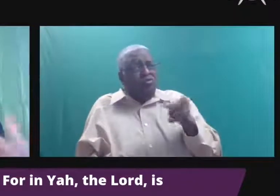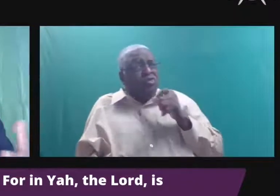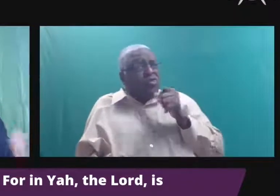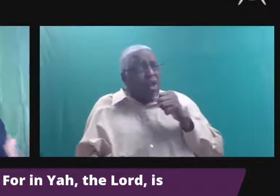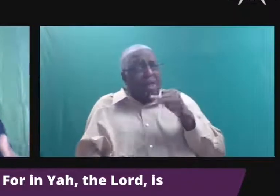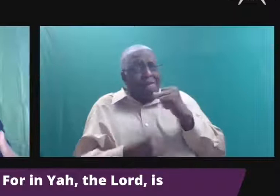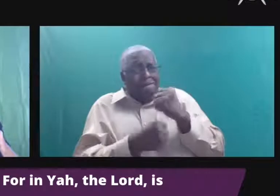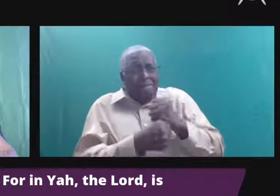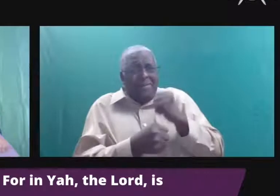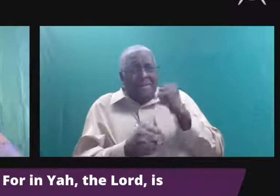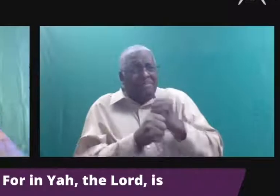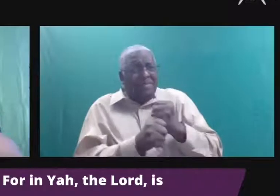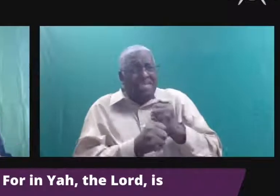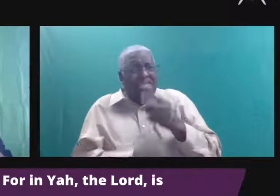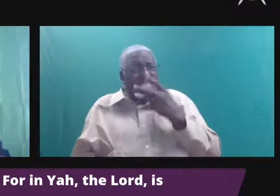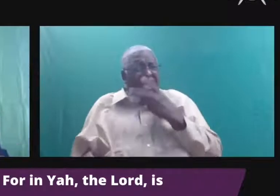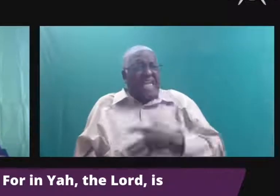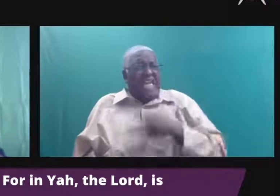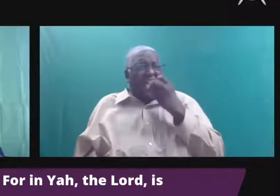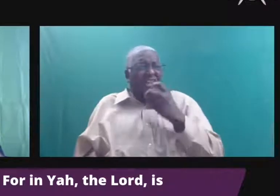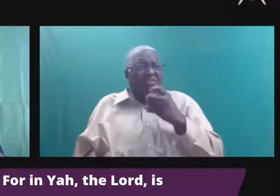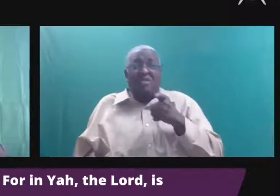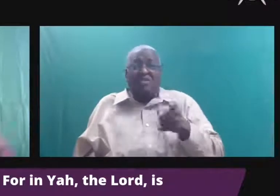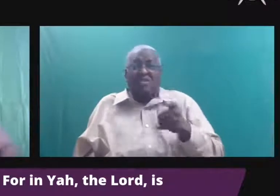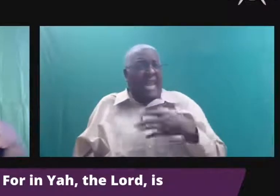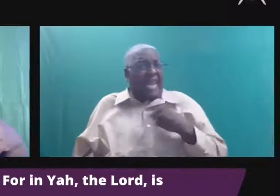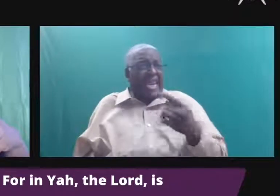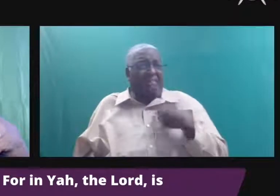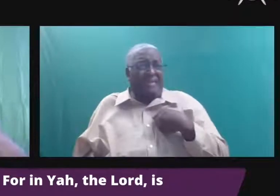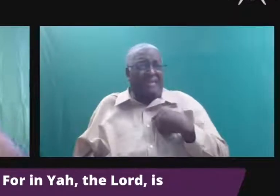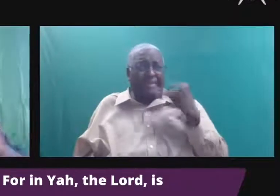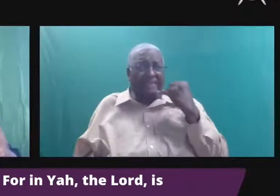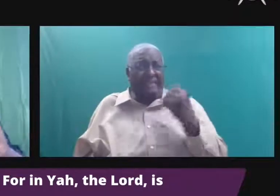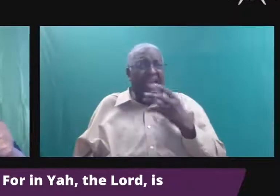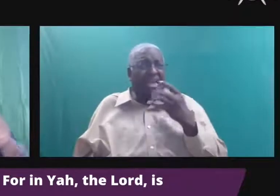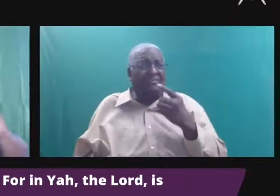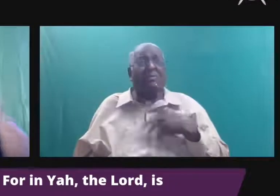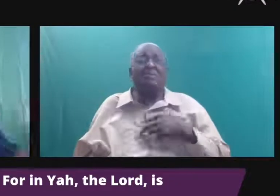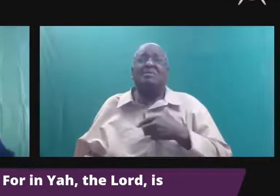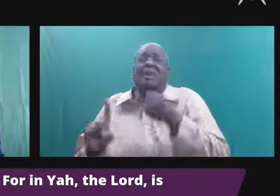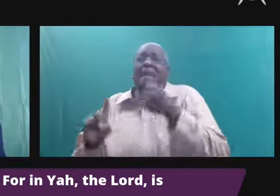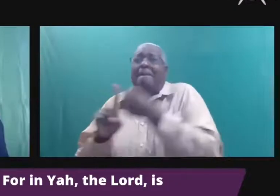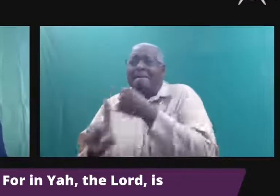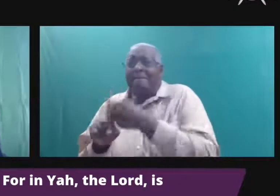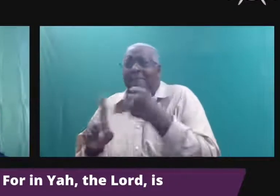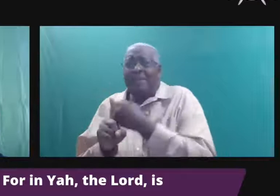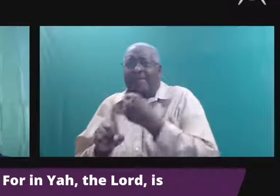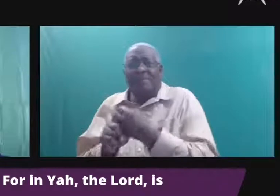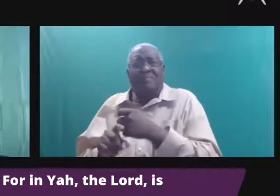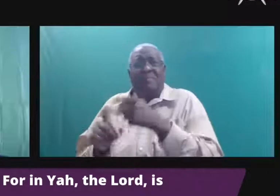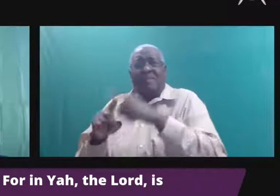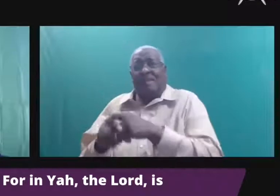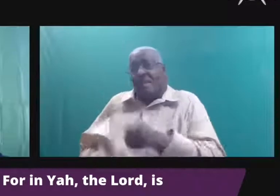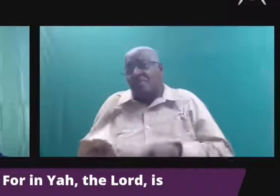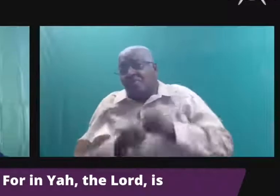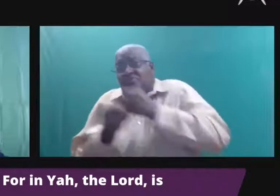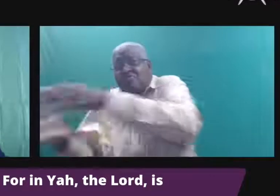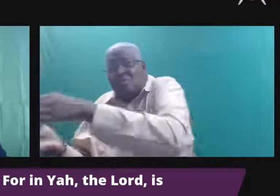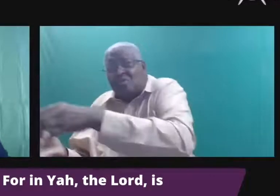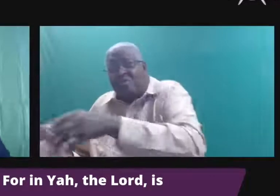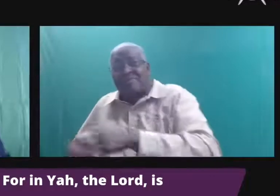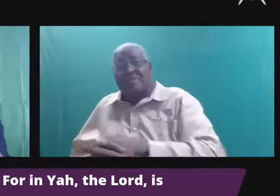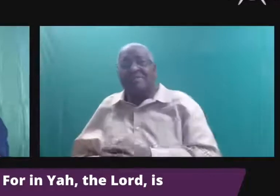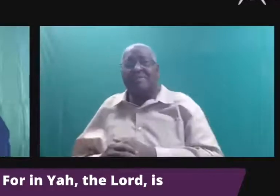wouldn't like me if I'm angry." And they would beat him up and throw him in a pit.